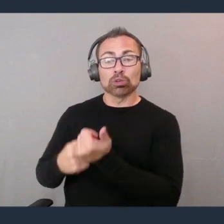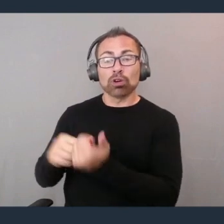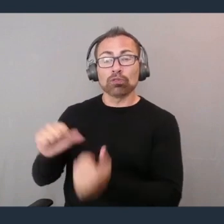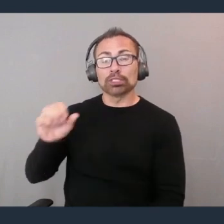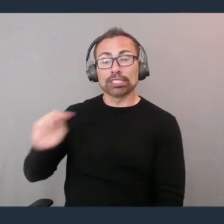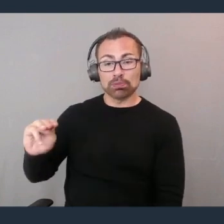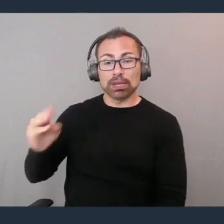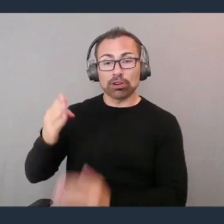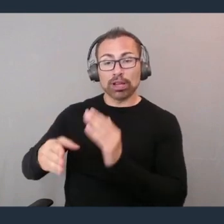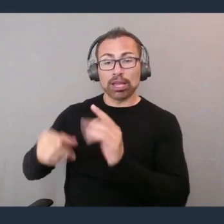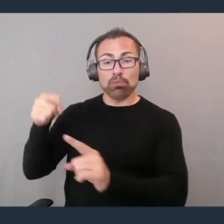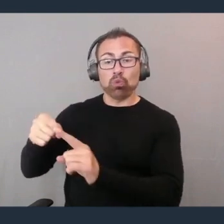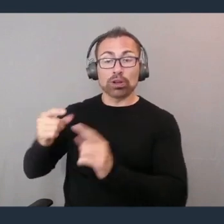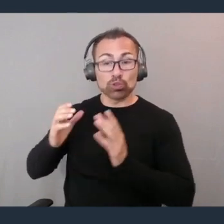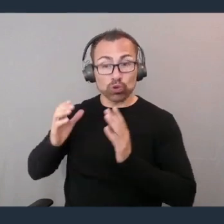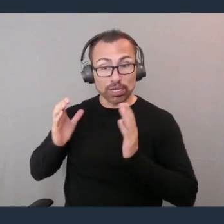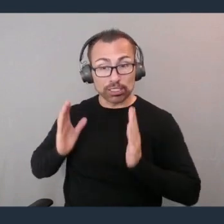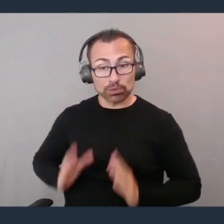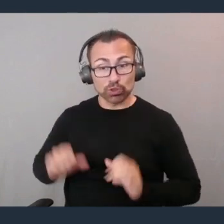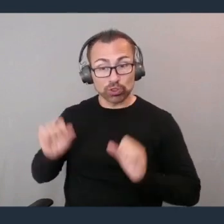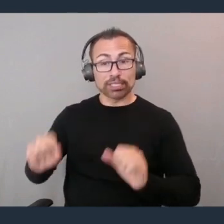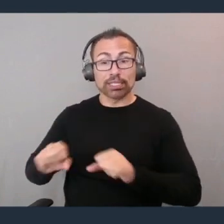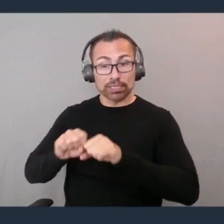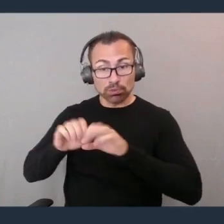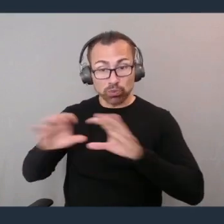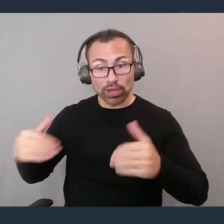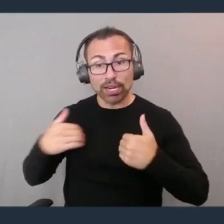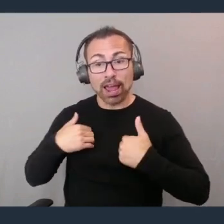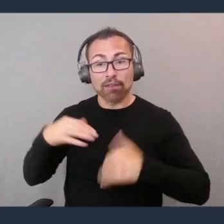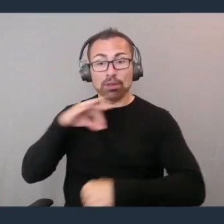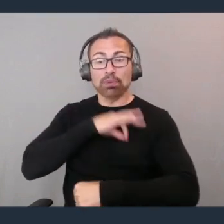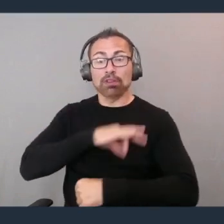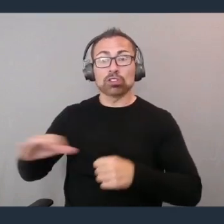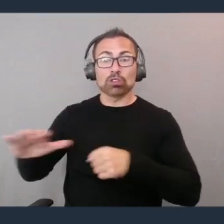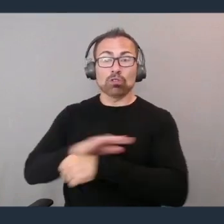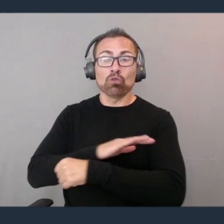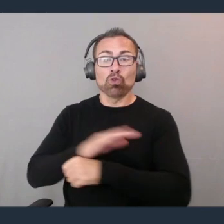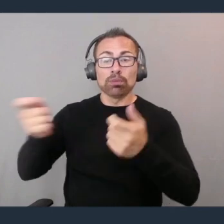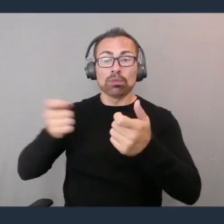deploy and have the benefits of the fully managed package of SageMaker.